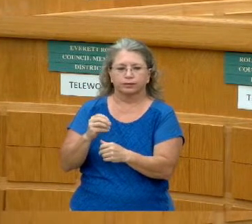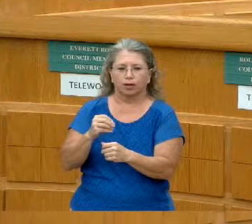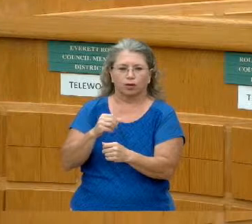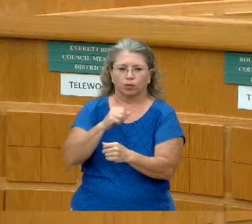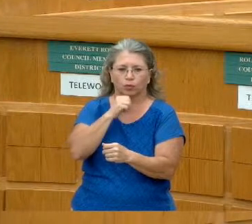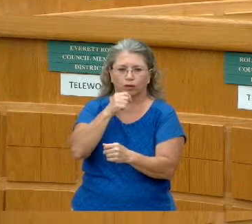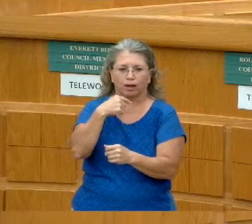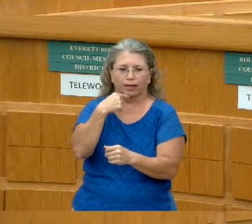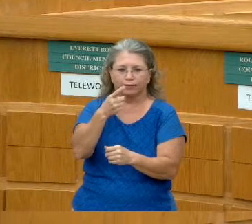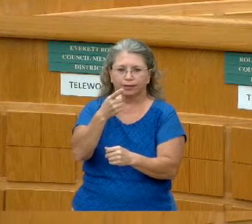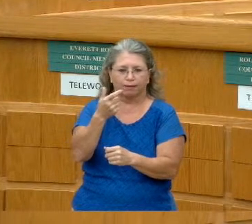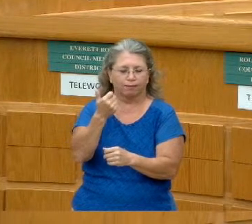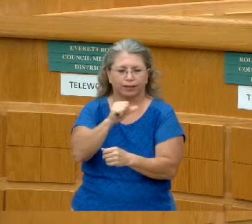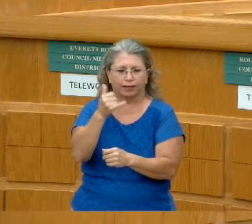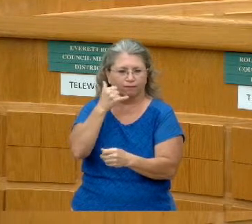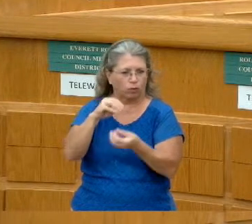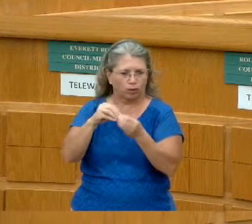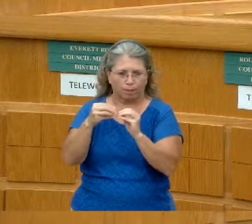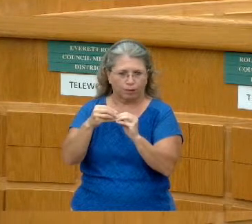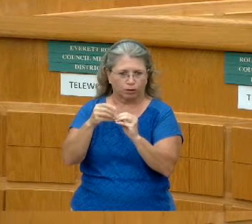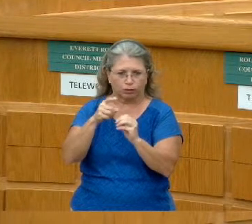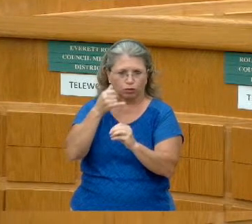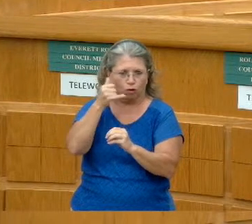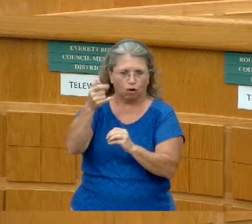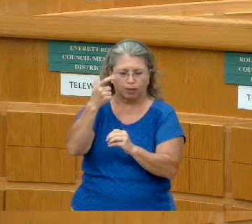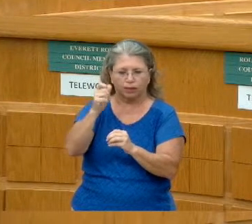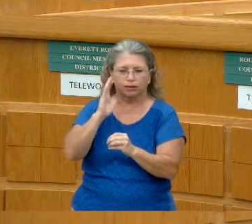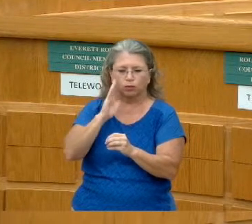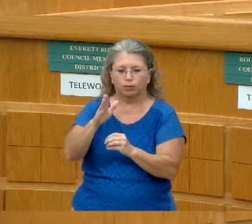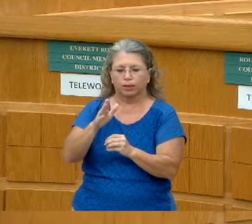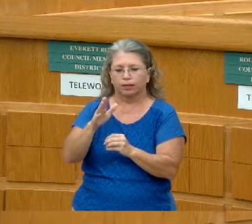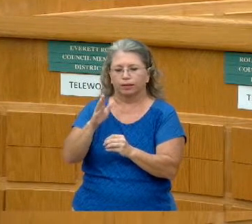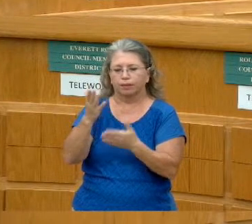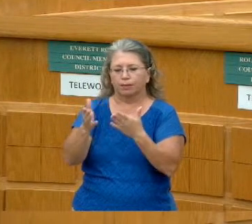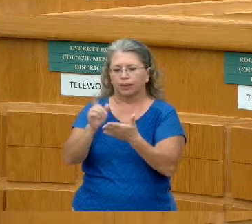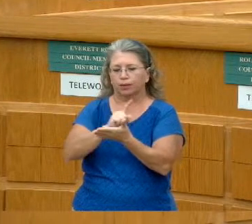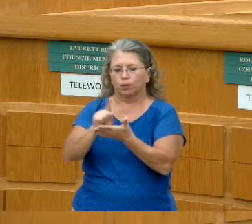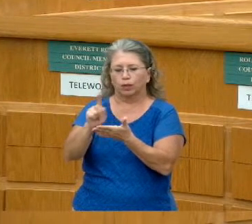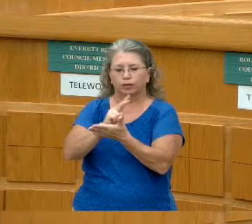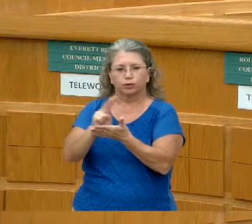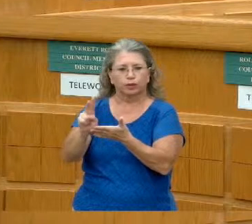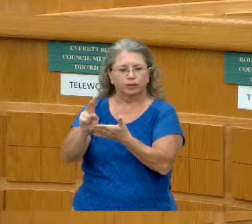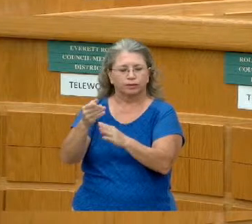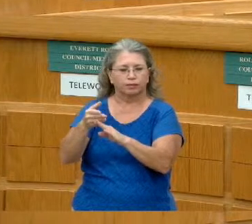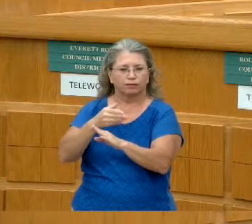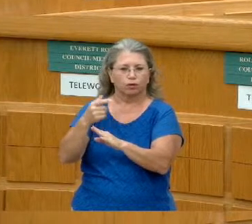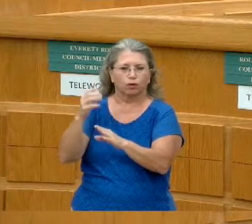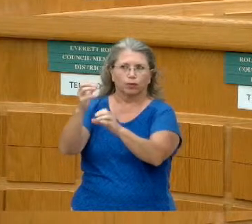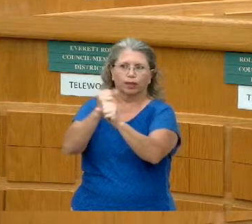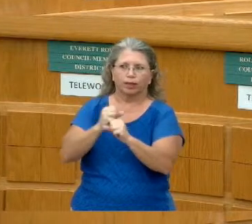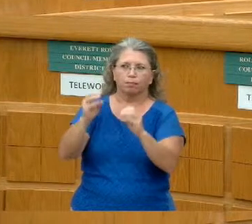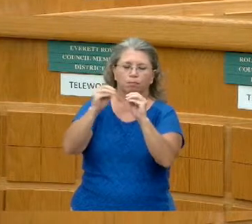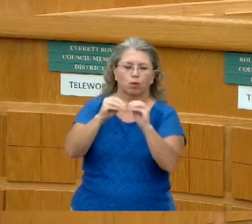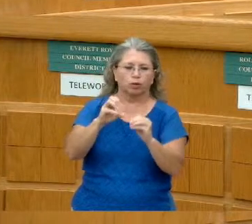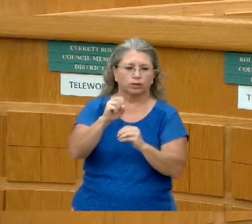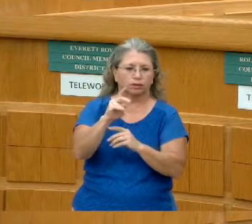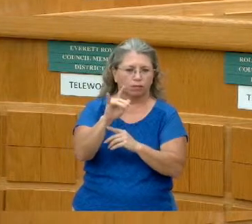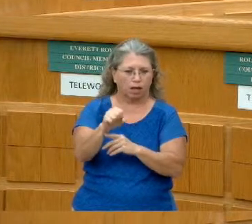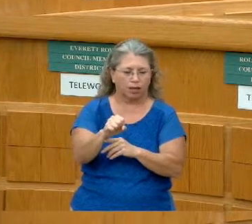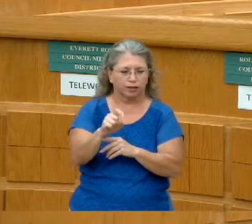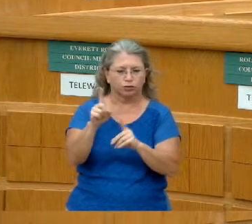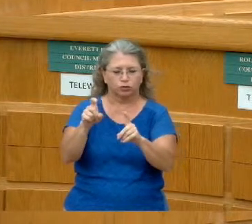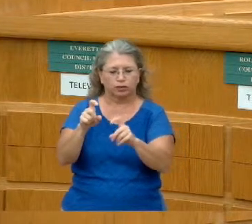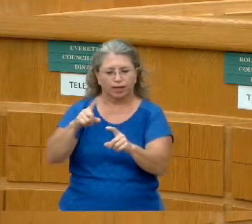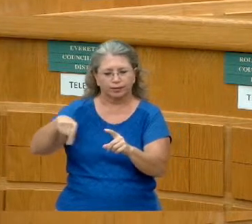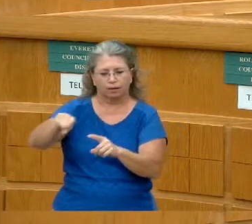it'll be a week or two maybe before there's new availability to test more people through